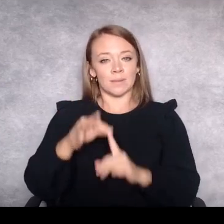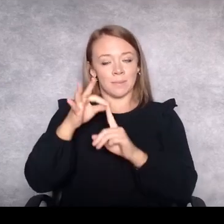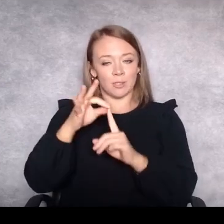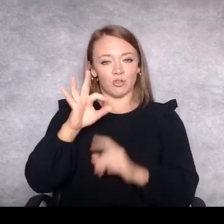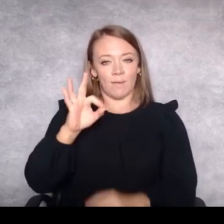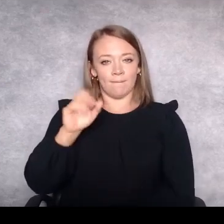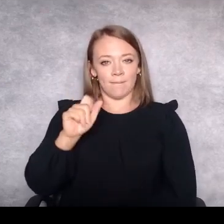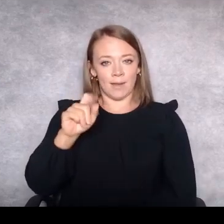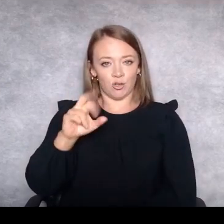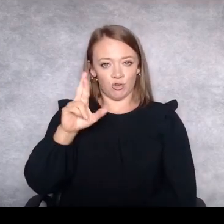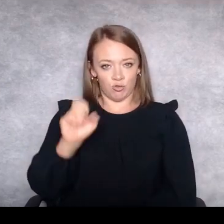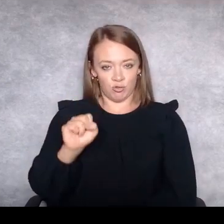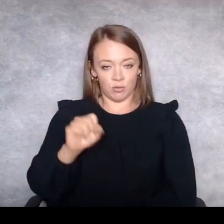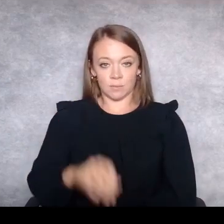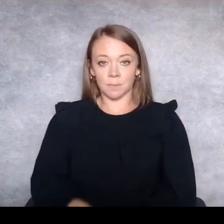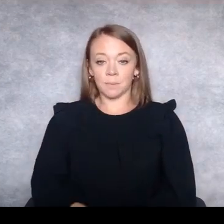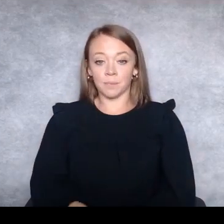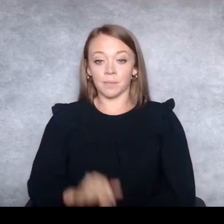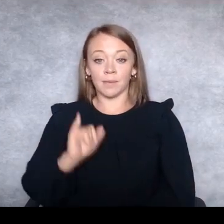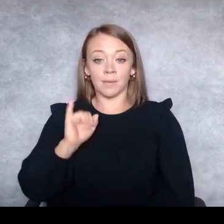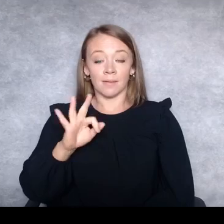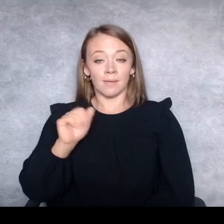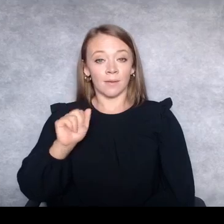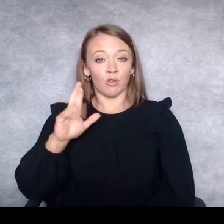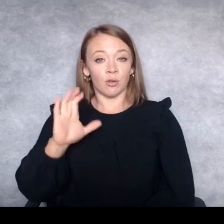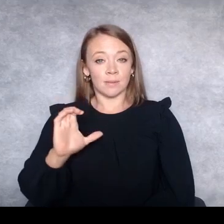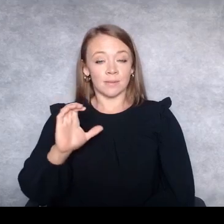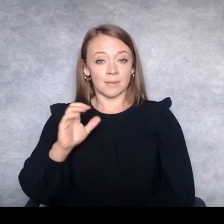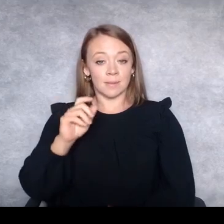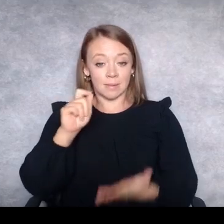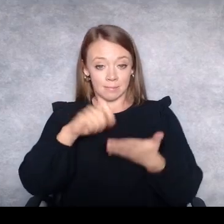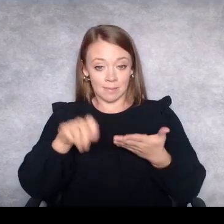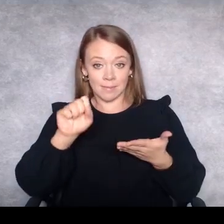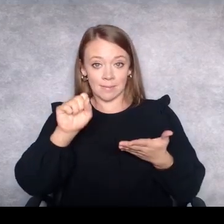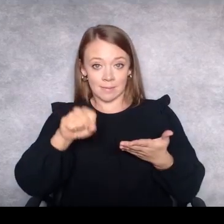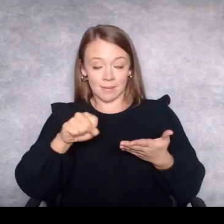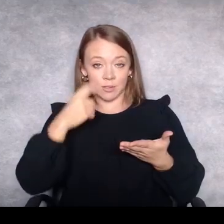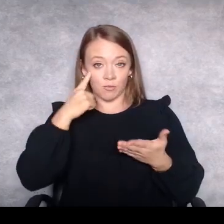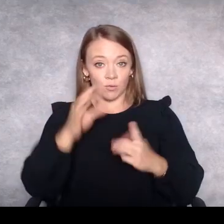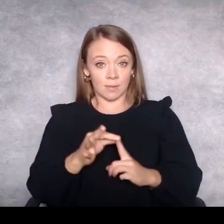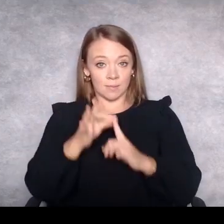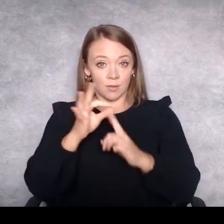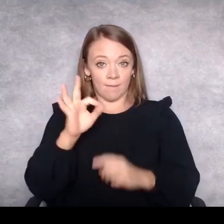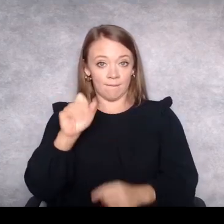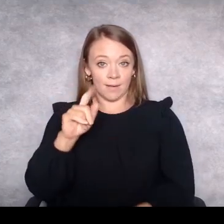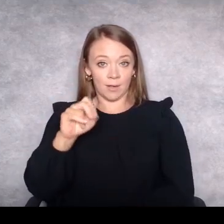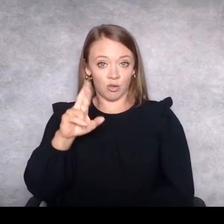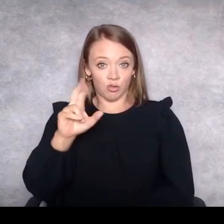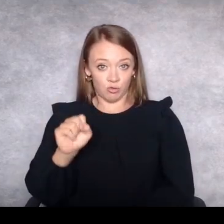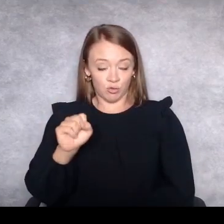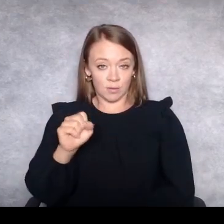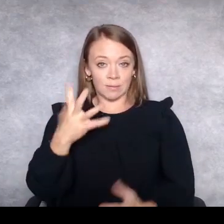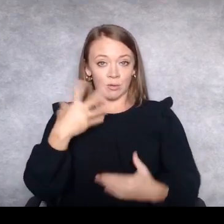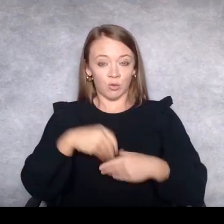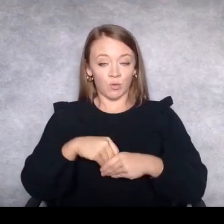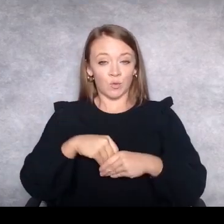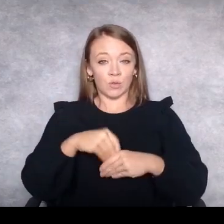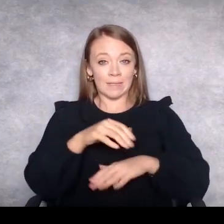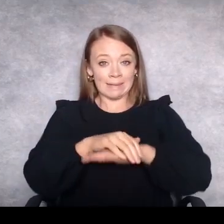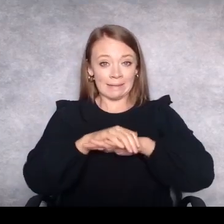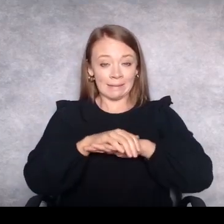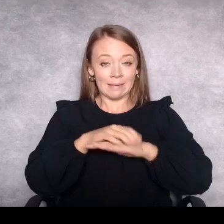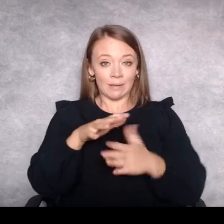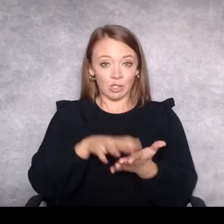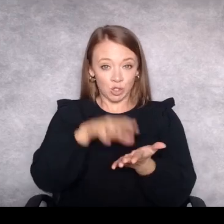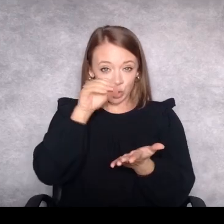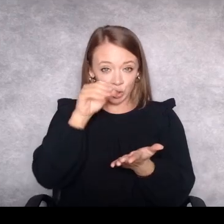factors. Remember, if the ARC marks any of the special factors yes, such as English learner needs, it